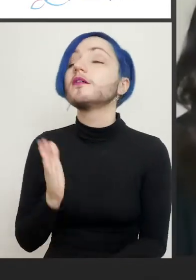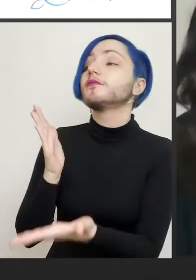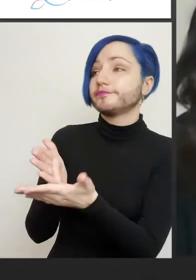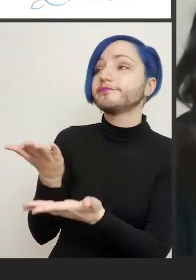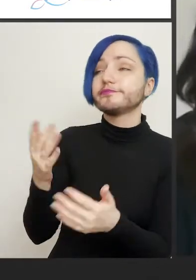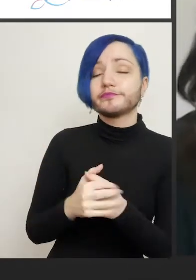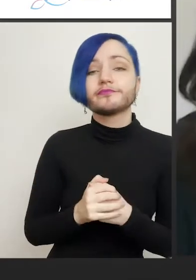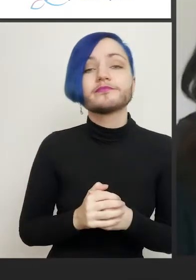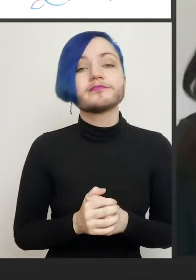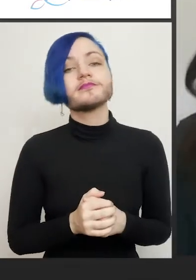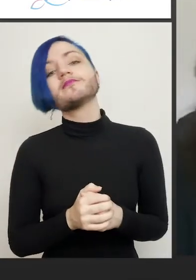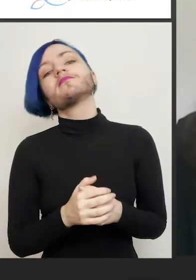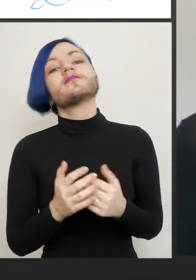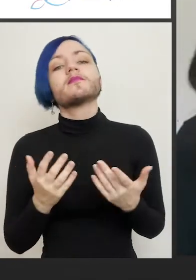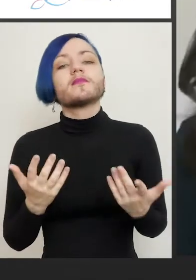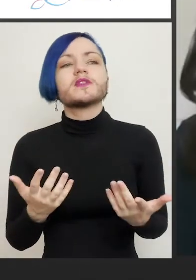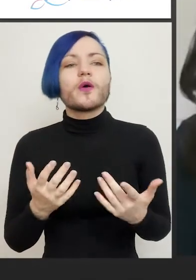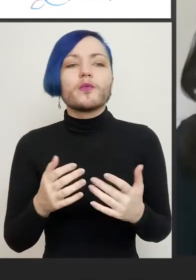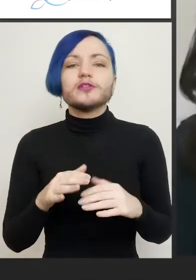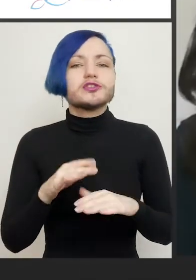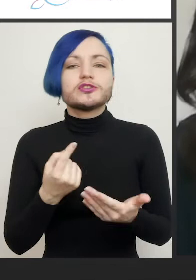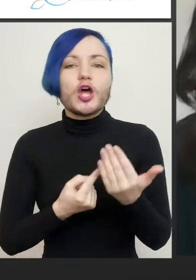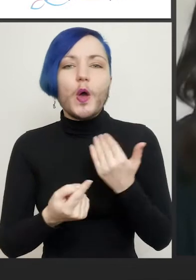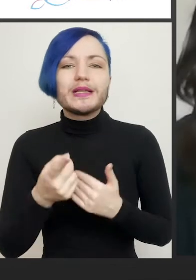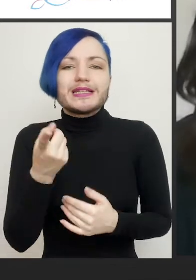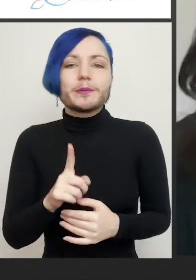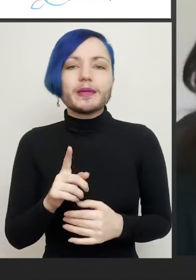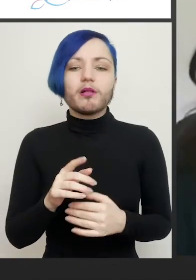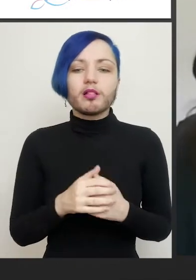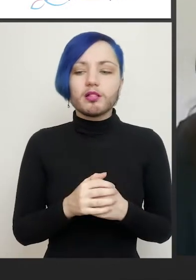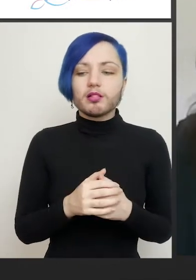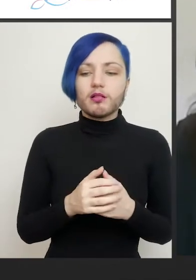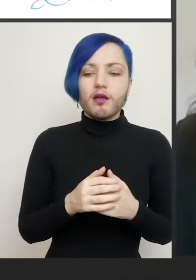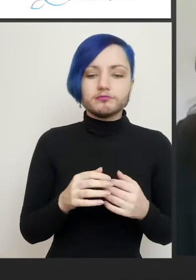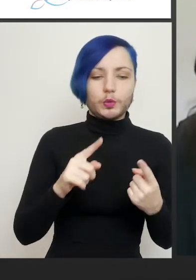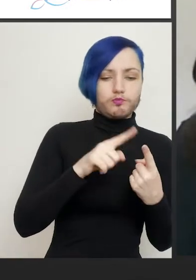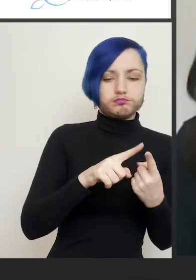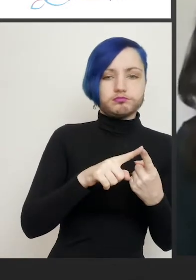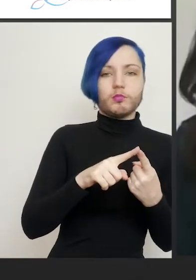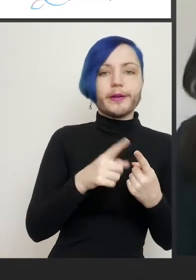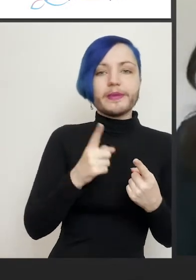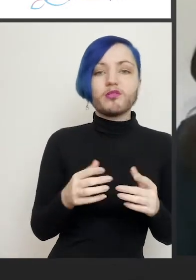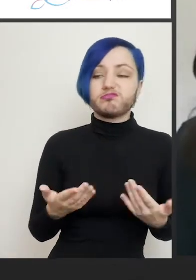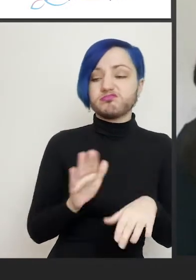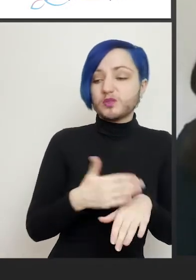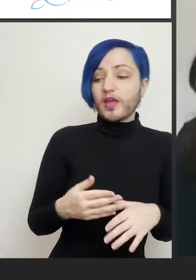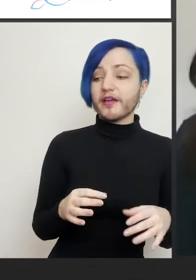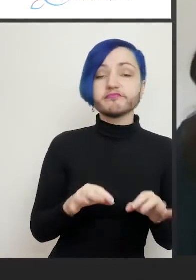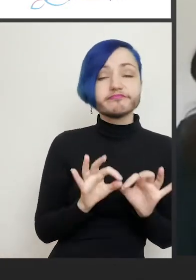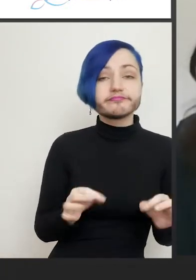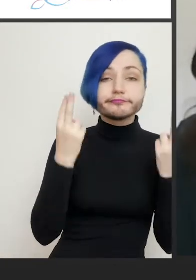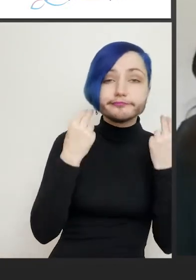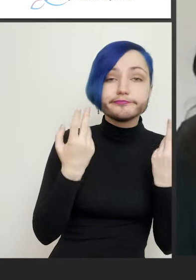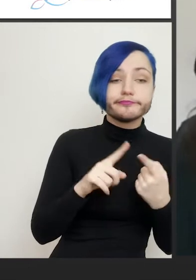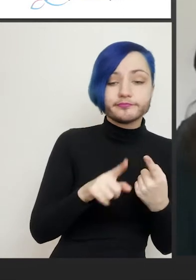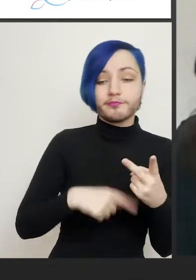There's also not just people who just quietly couldn't care less, but also people who do care in the opposite direction as